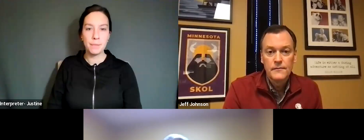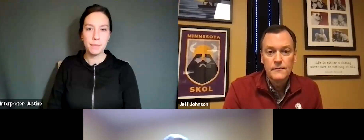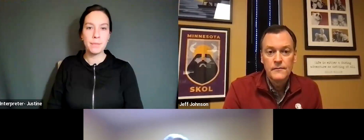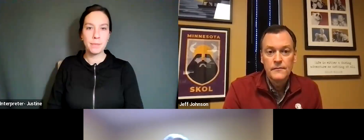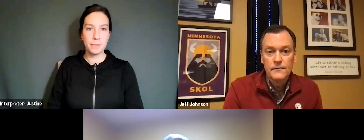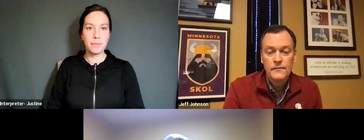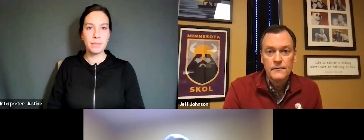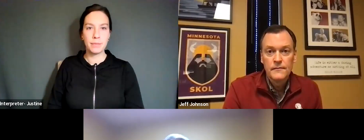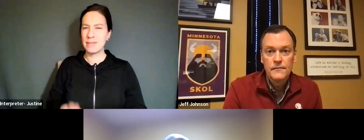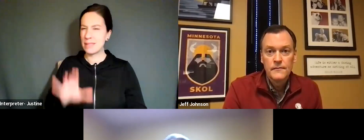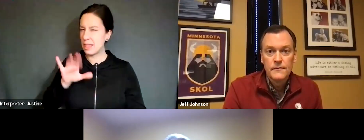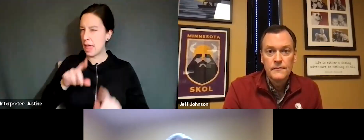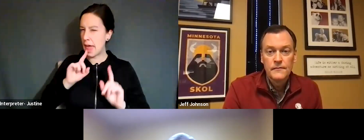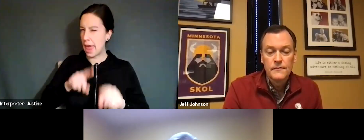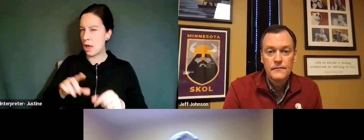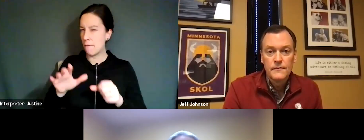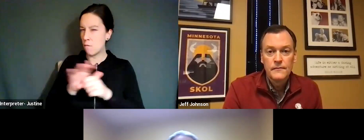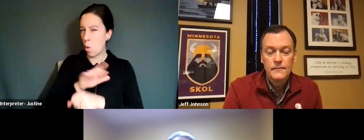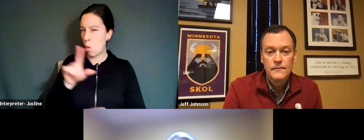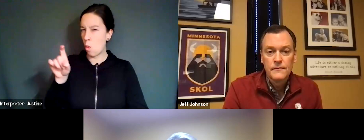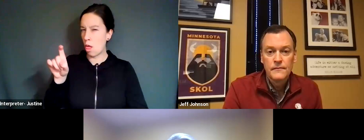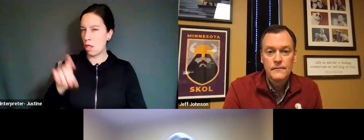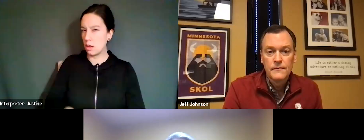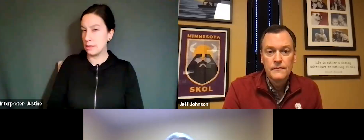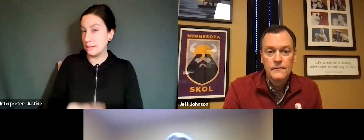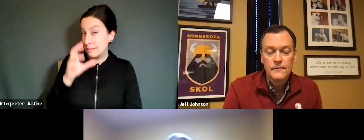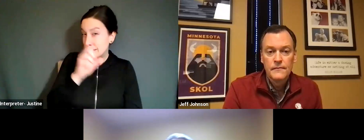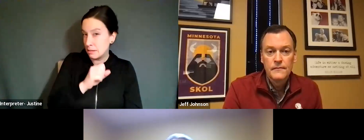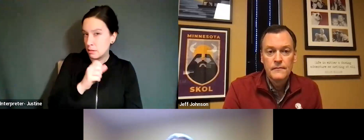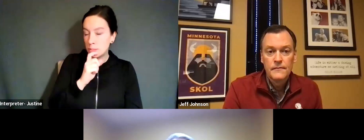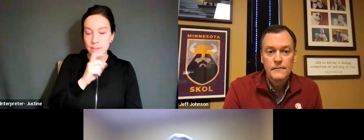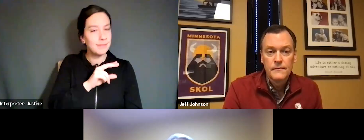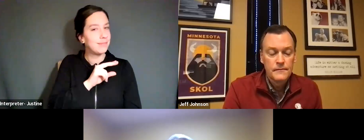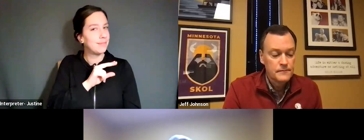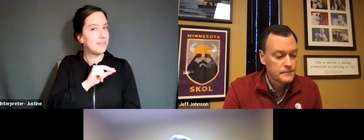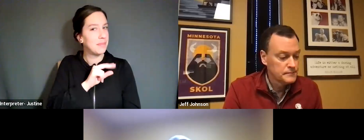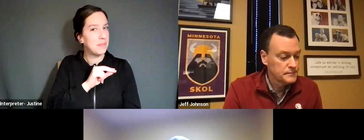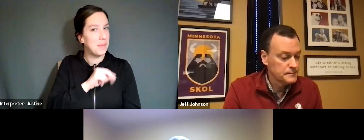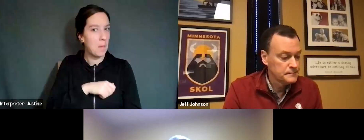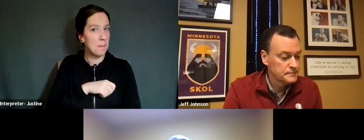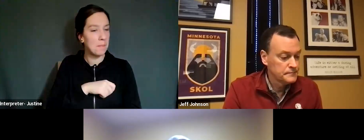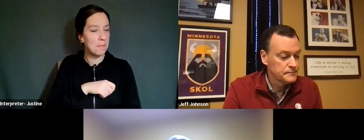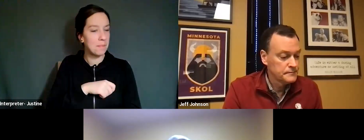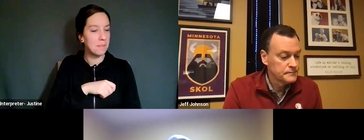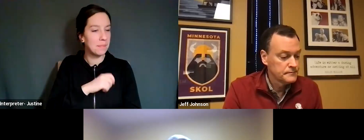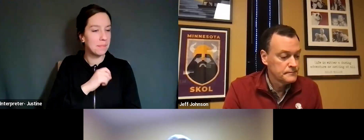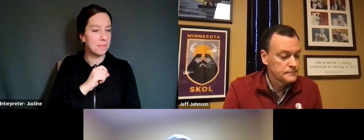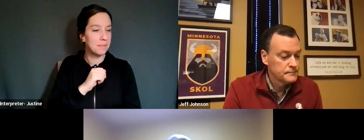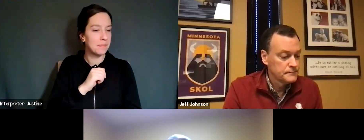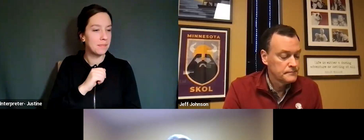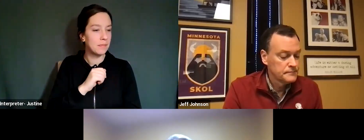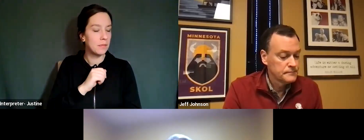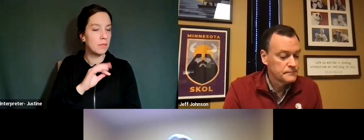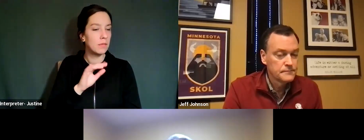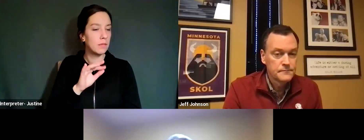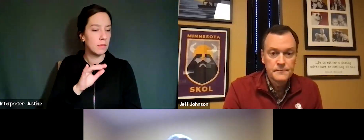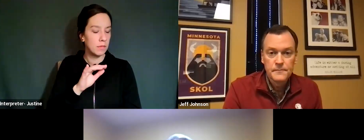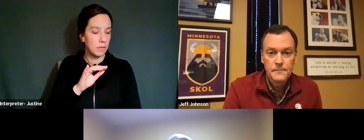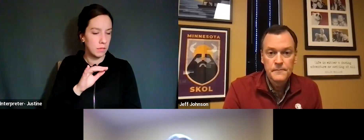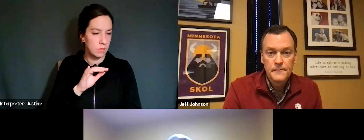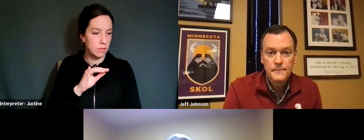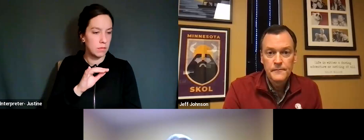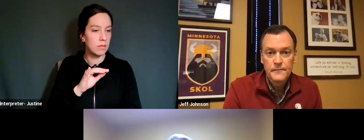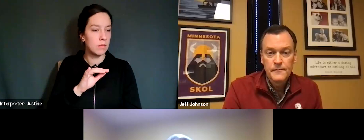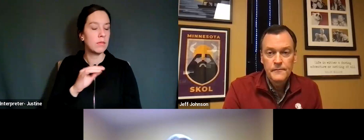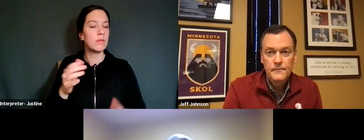Did I answer the whole question there, Karen, or did I miss something? No, I think there was another part of what kind